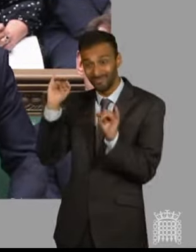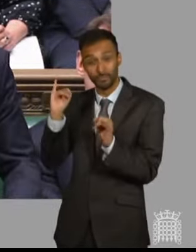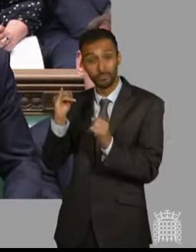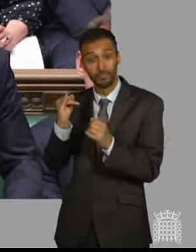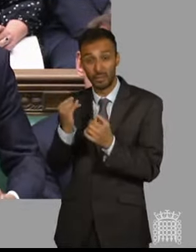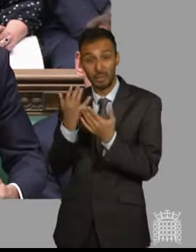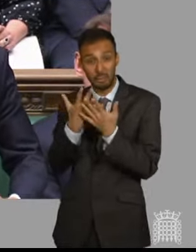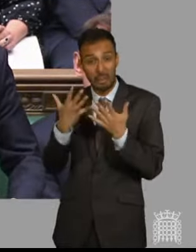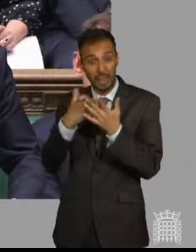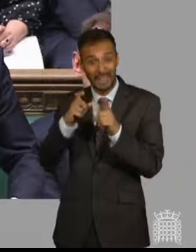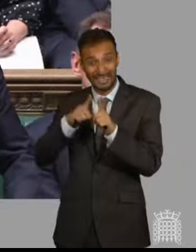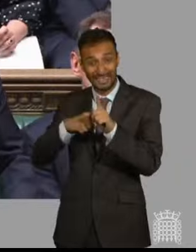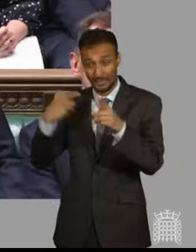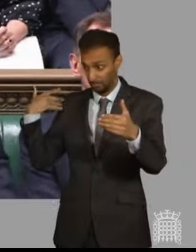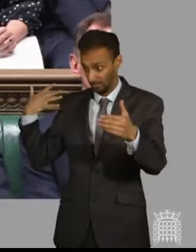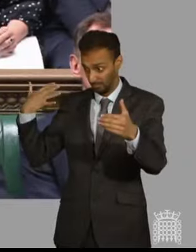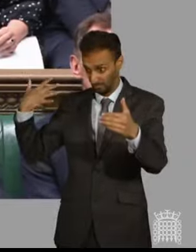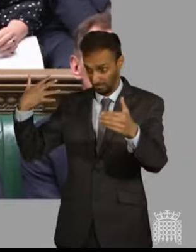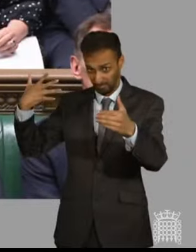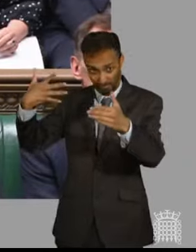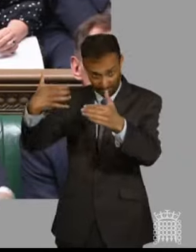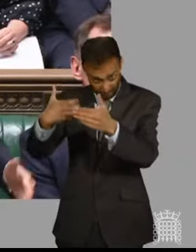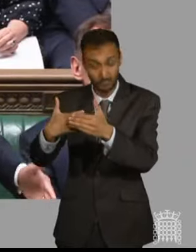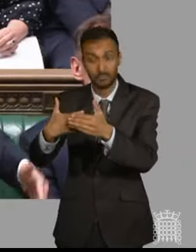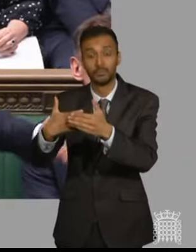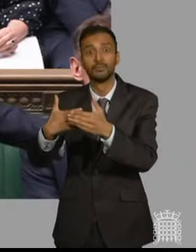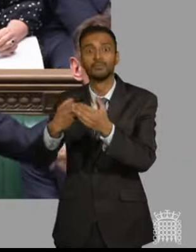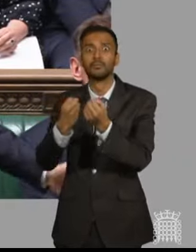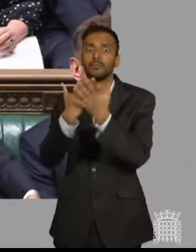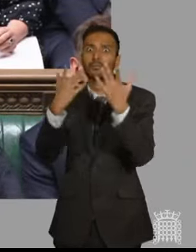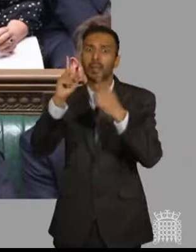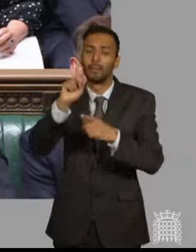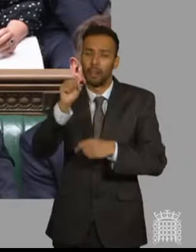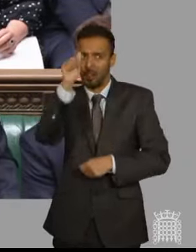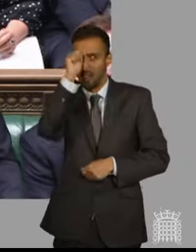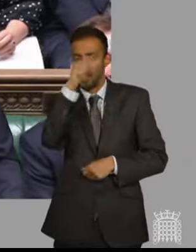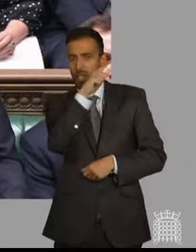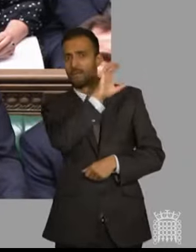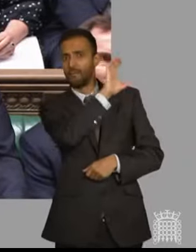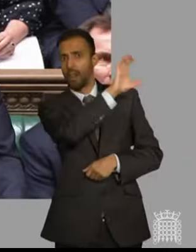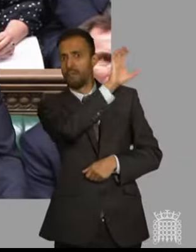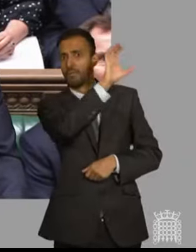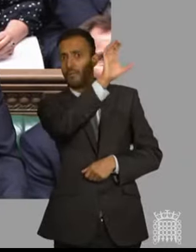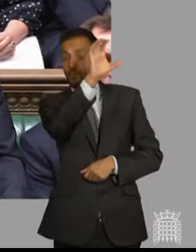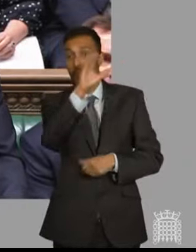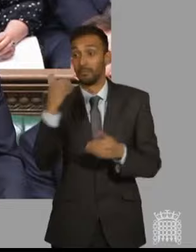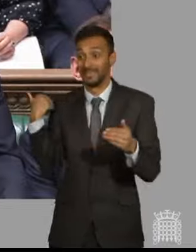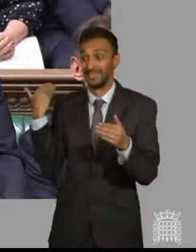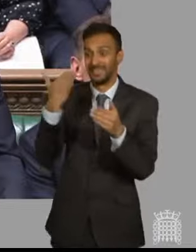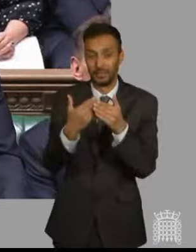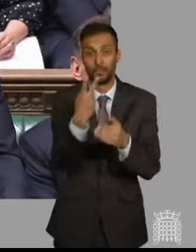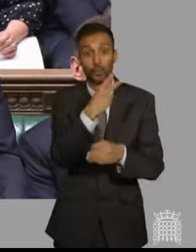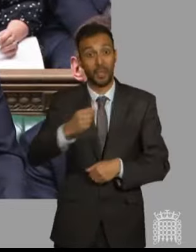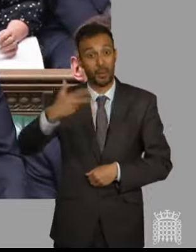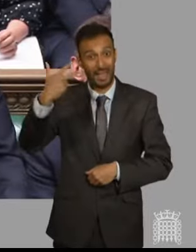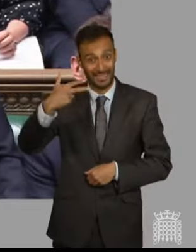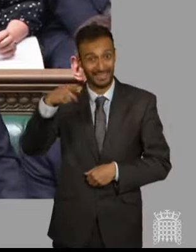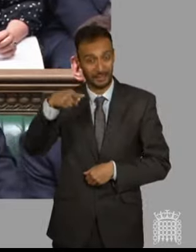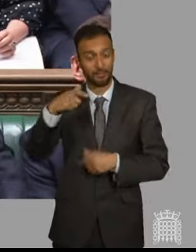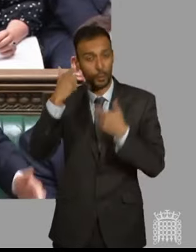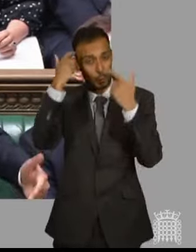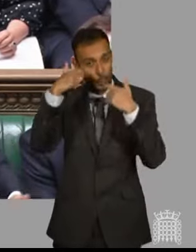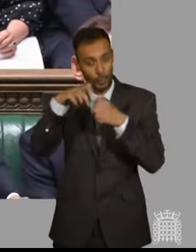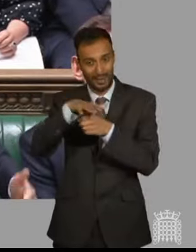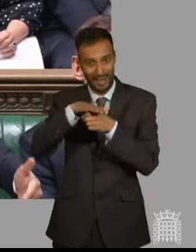since 2019 in the High Court case, this government established a statutory inquiry led by Sir Wyn Williams to uncover what went